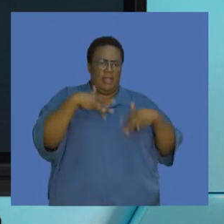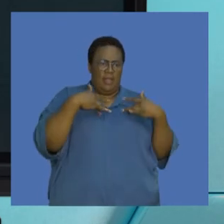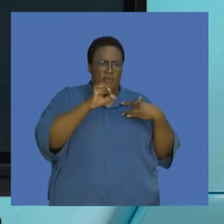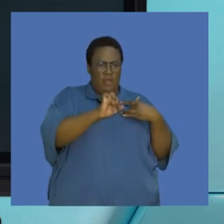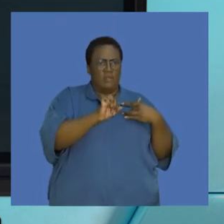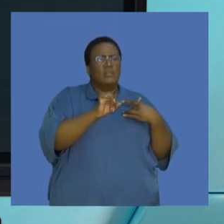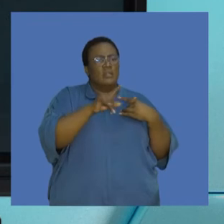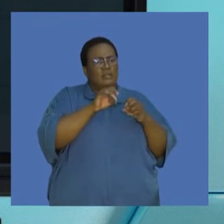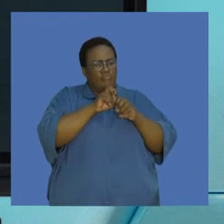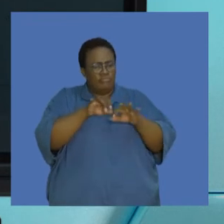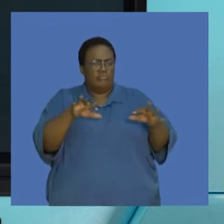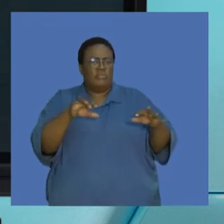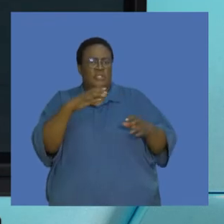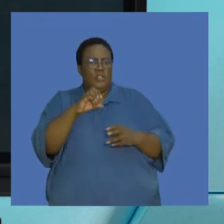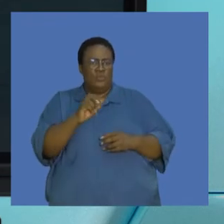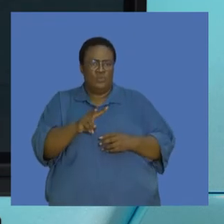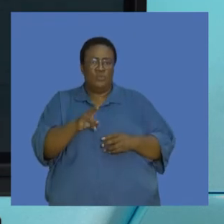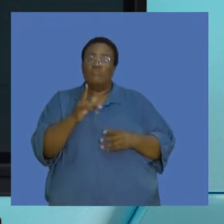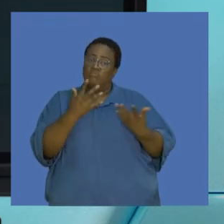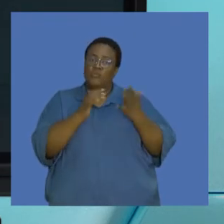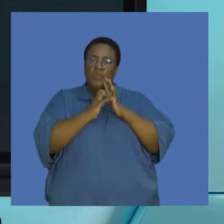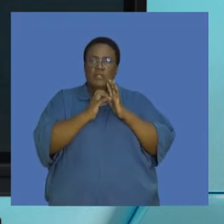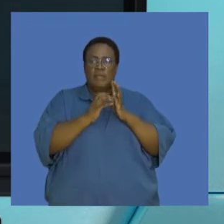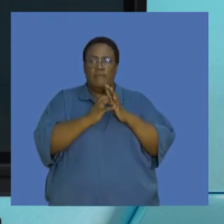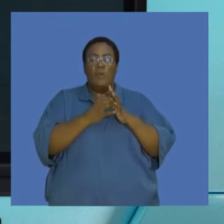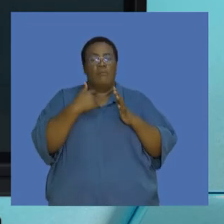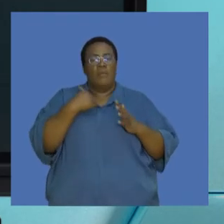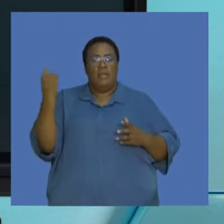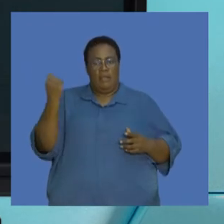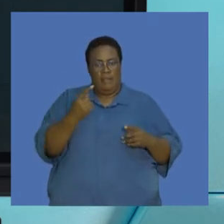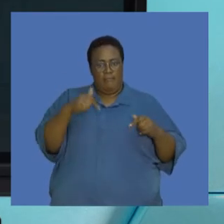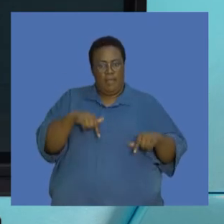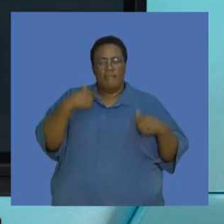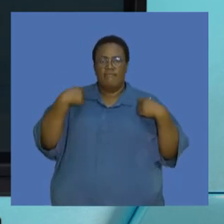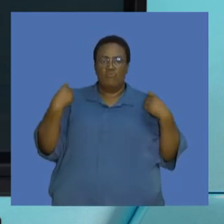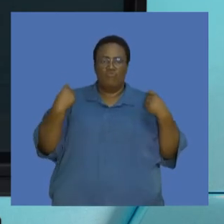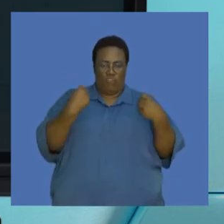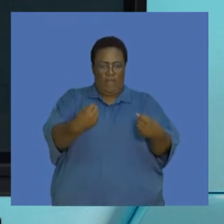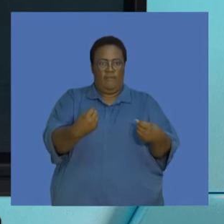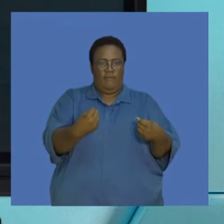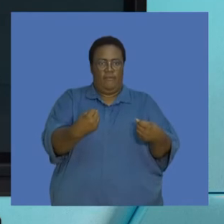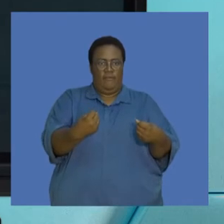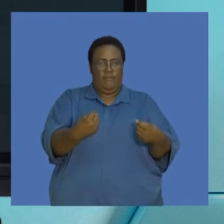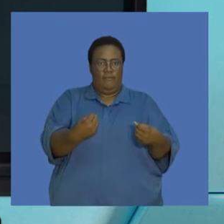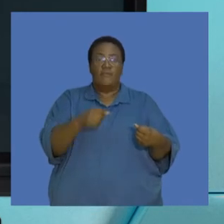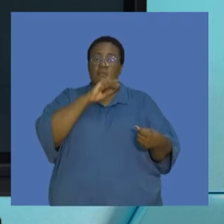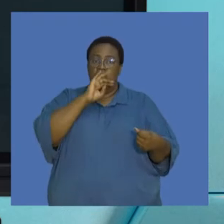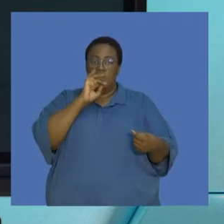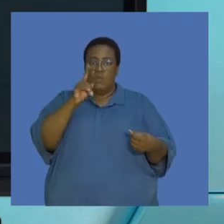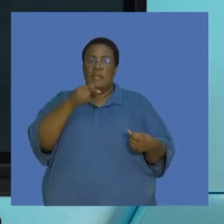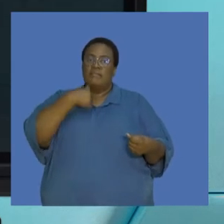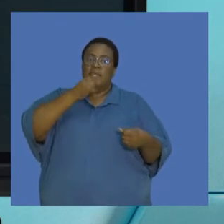causes the emissions of carbon dioxide. For example, for me to have got here today, I've had to drive to this place.